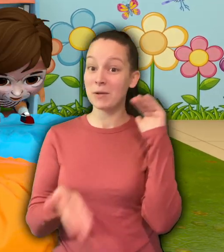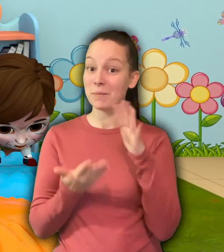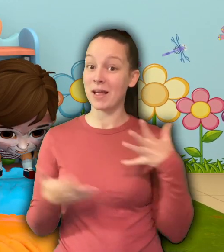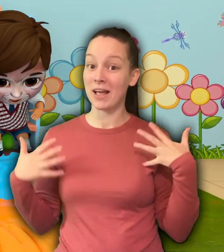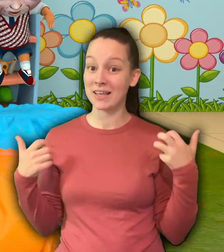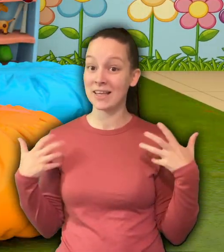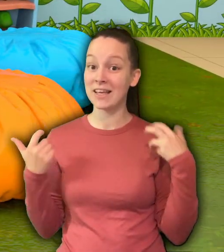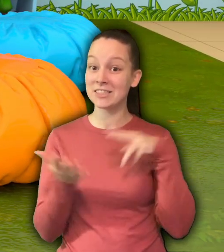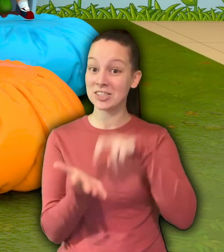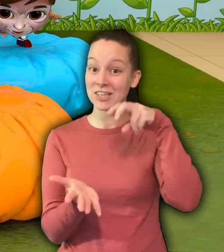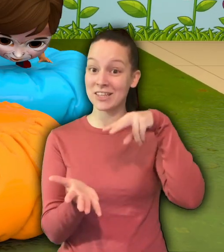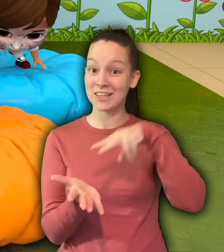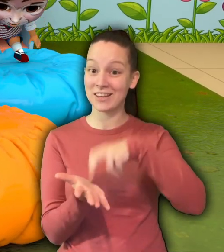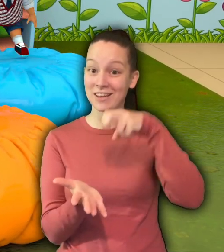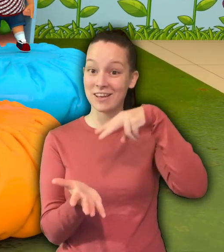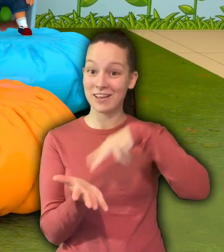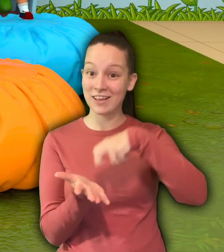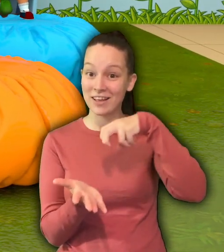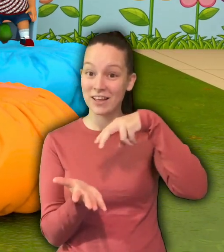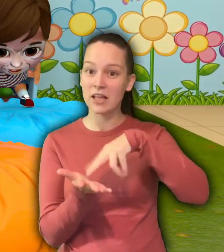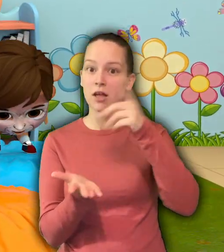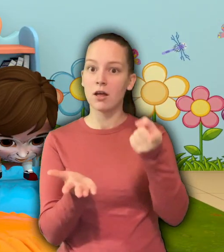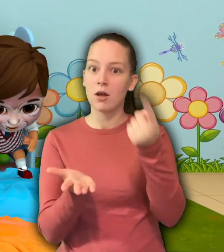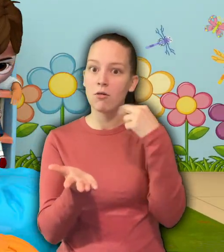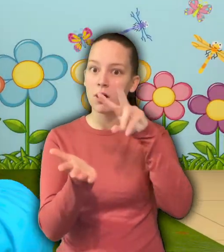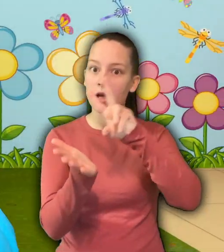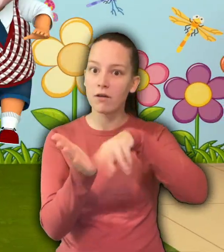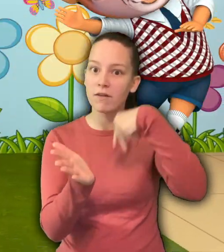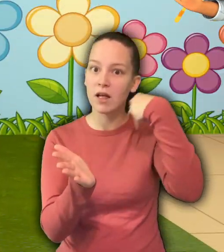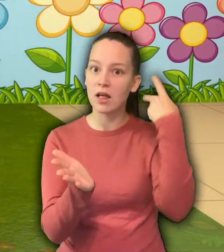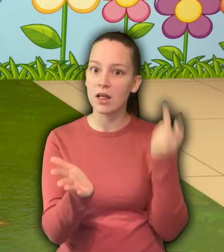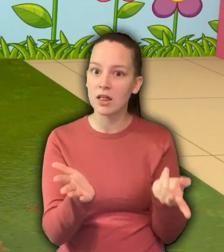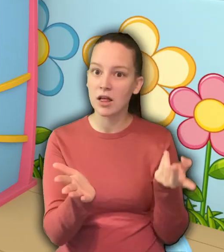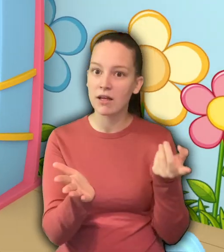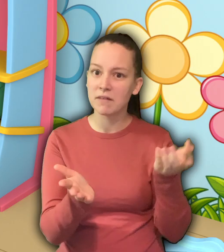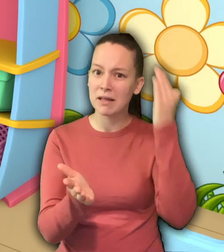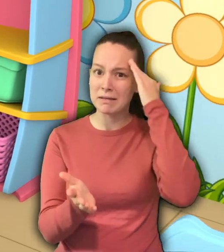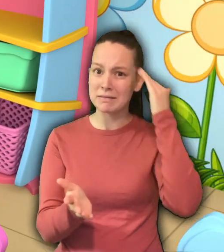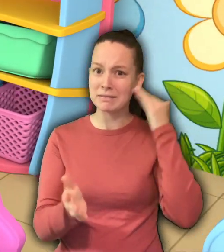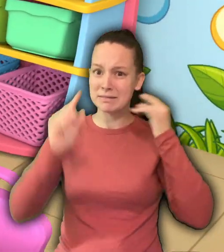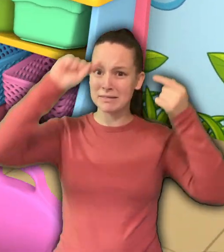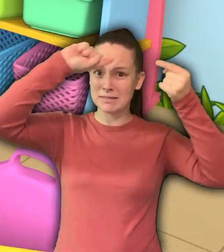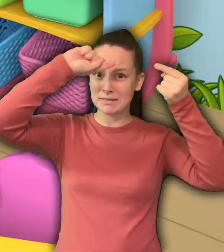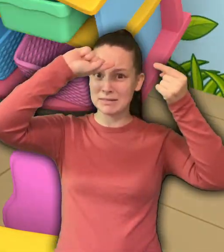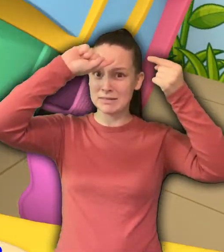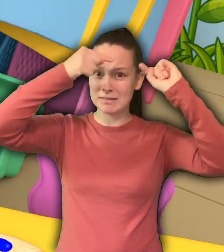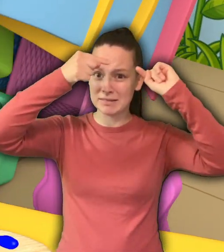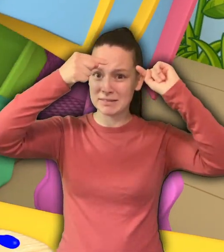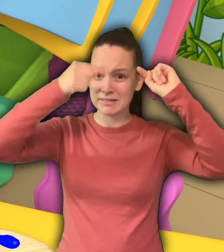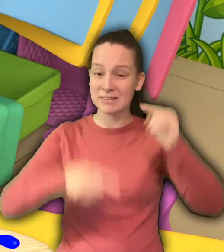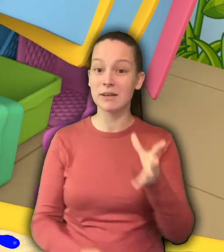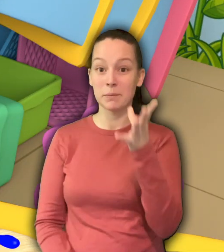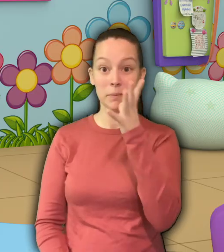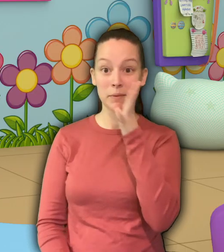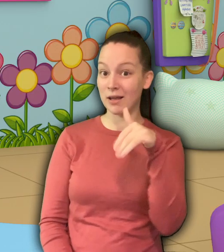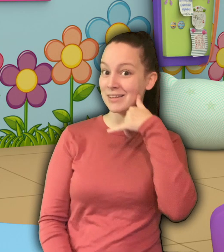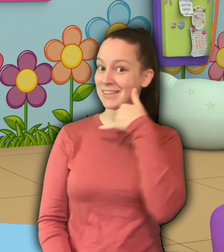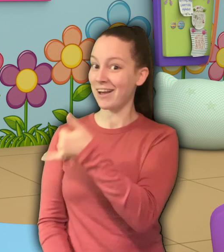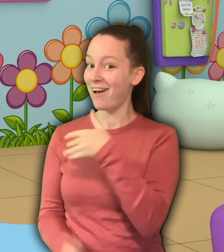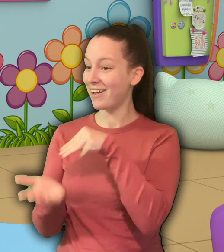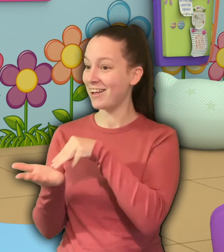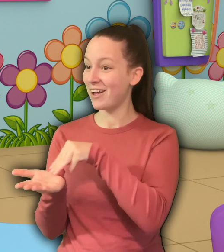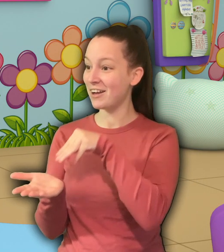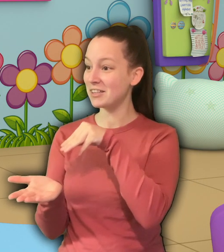Three little monkeys jumping on the bed. One fell off and bumped his head.